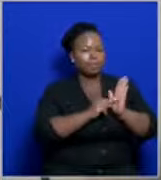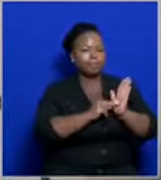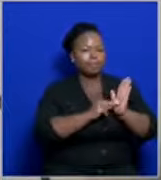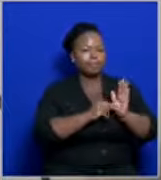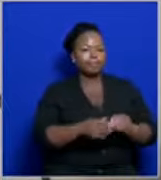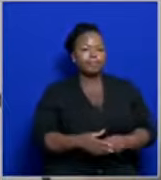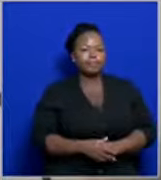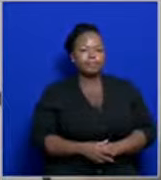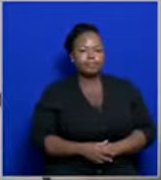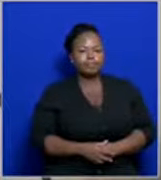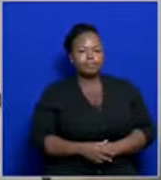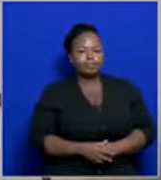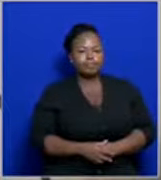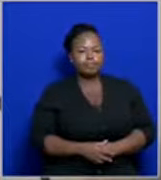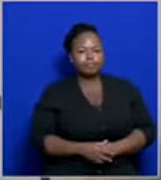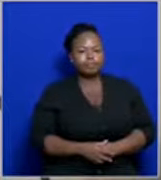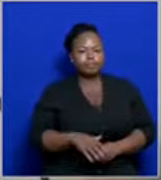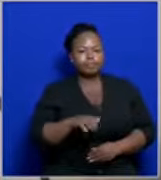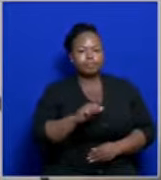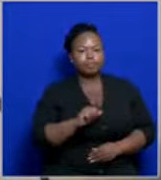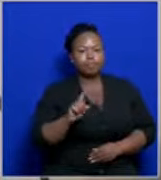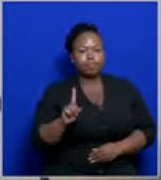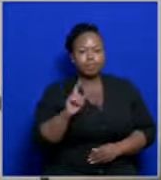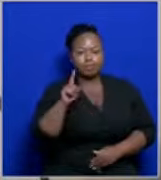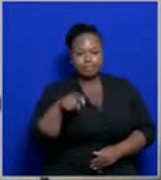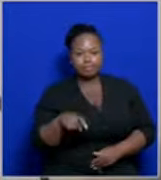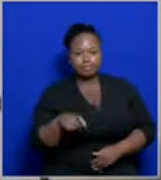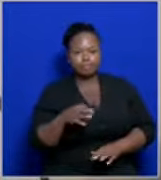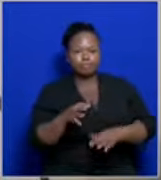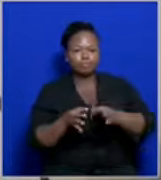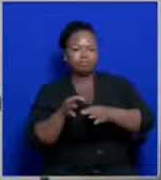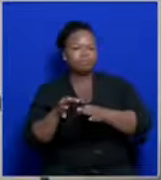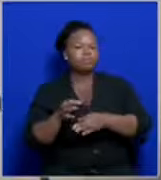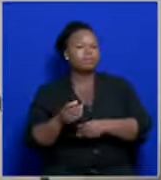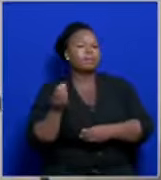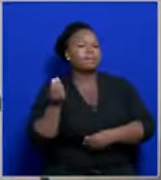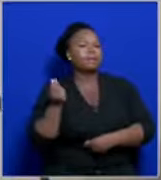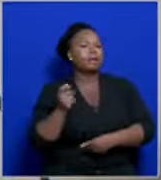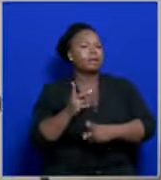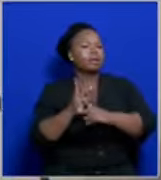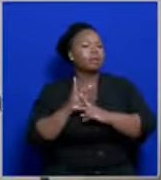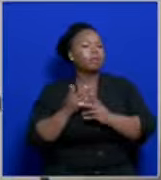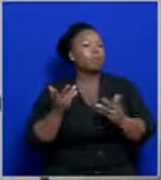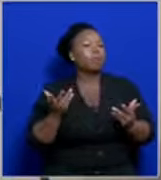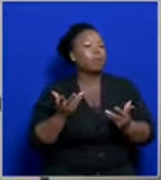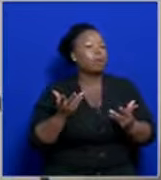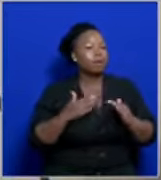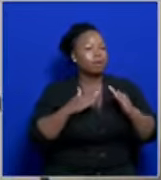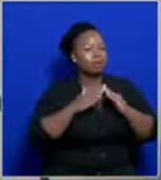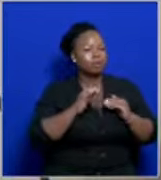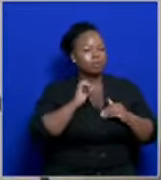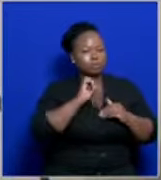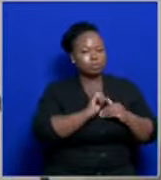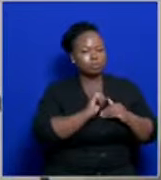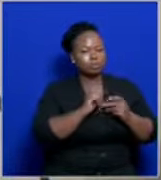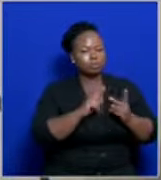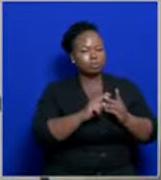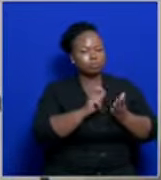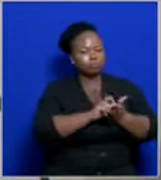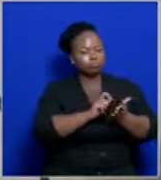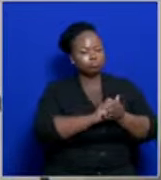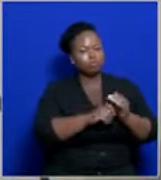And A1 must explain where did he keep the money in his house, obtain a statement from his domestic